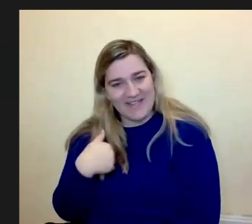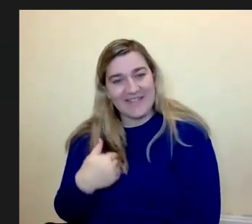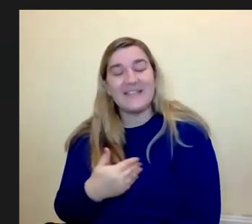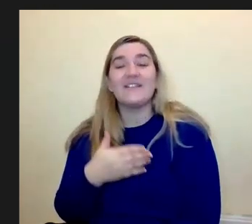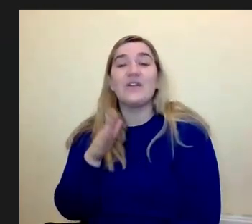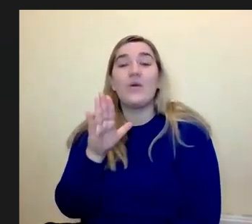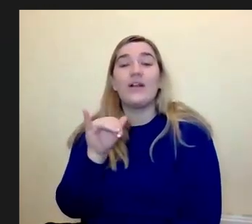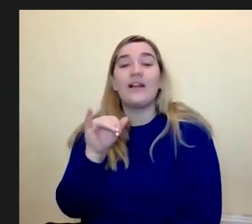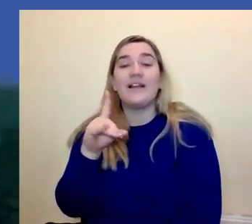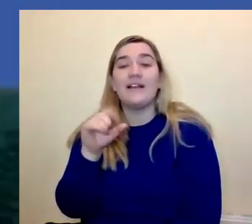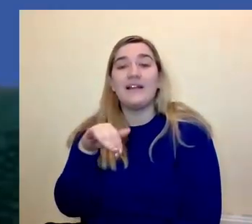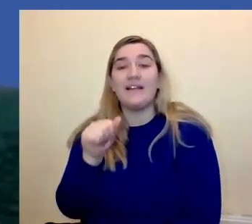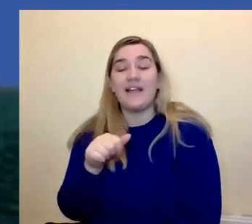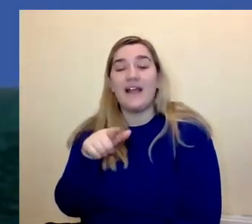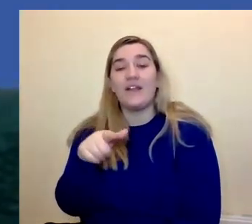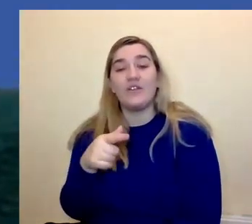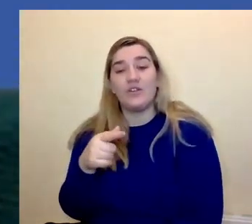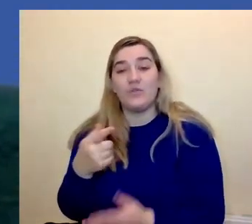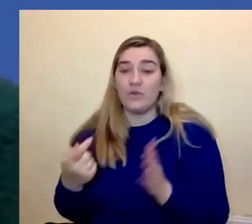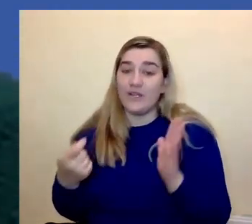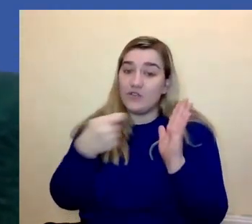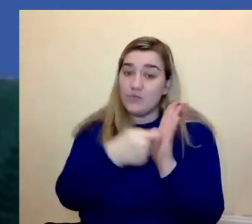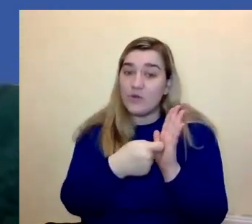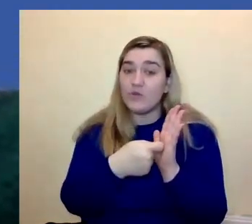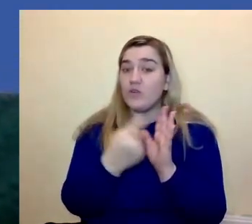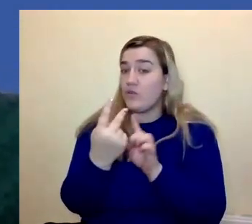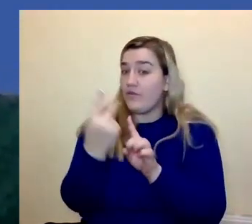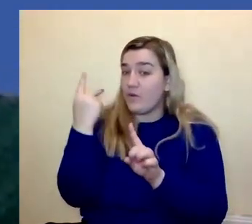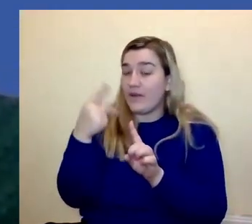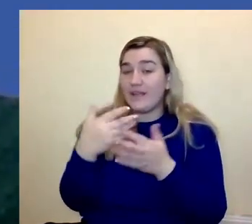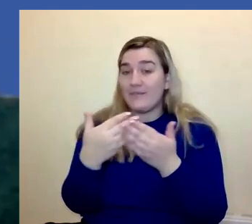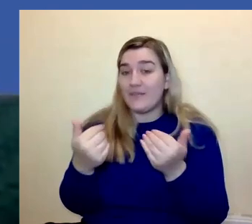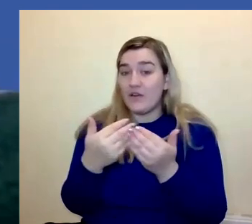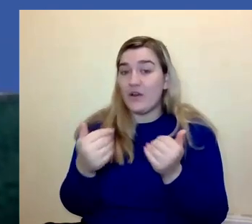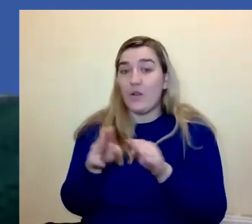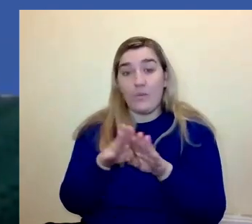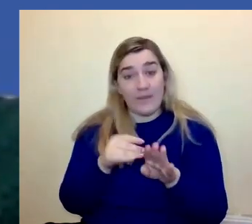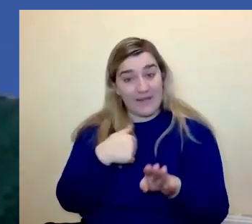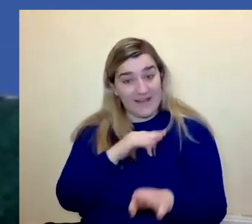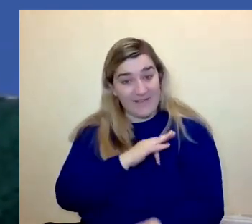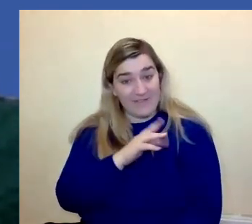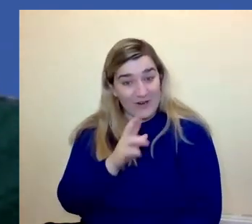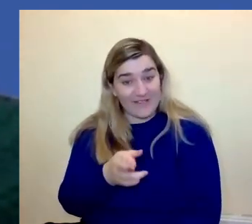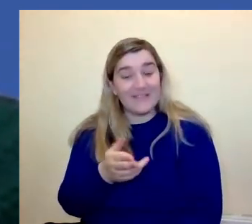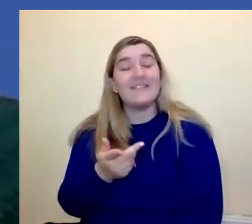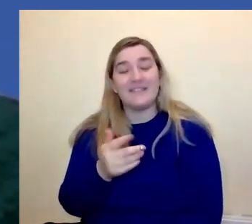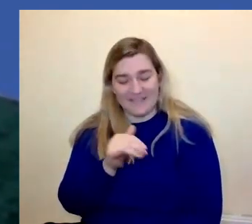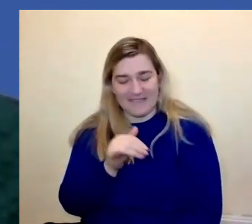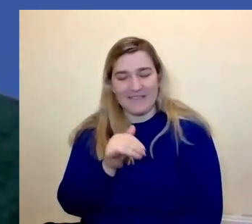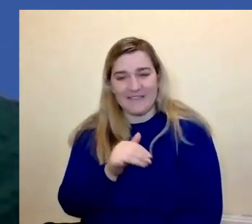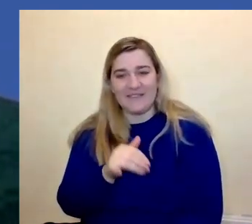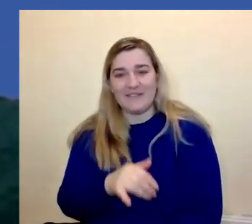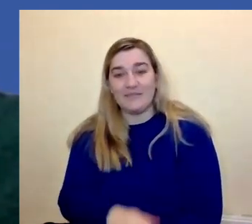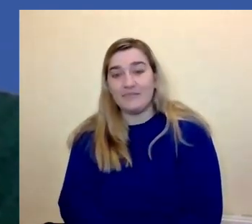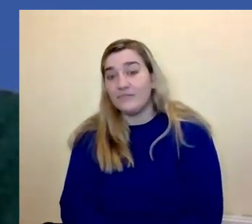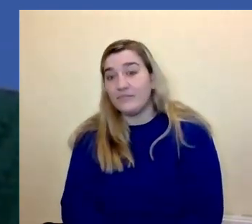you contributed in reviewing this material with me, and we